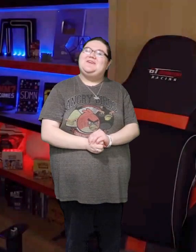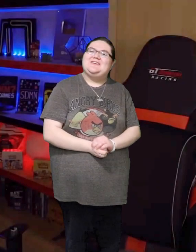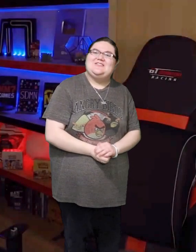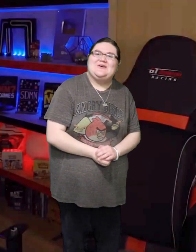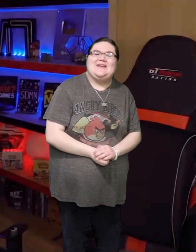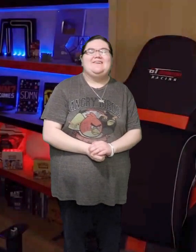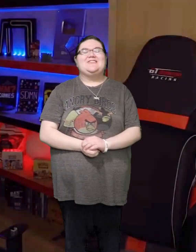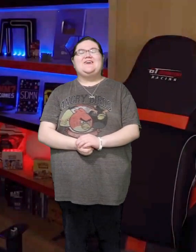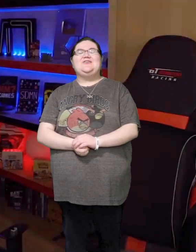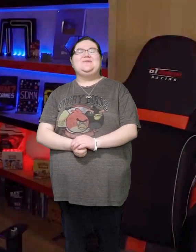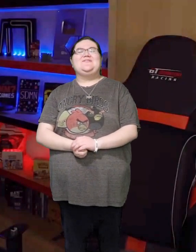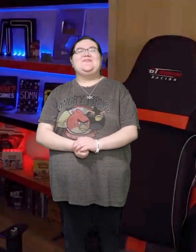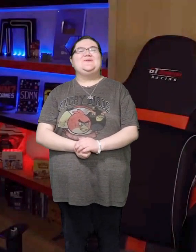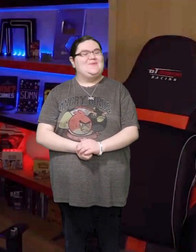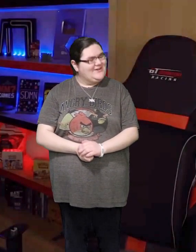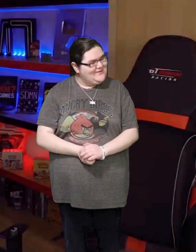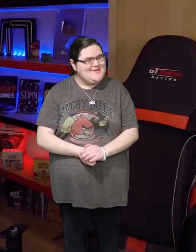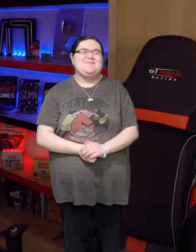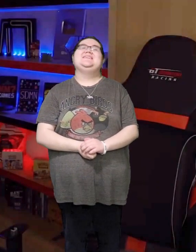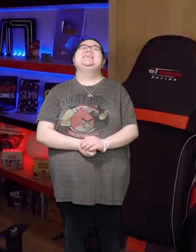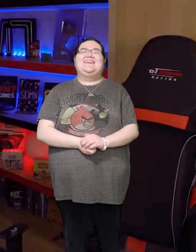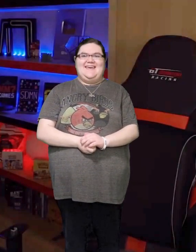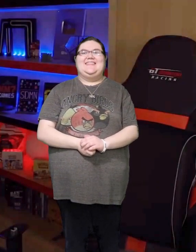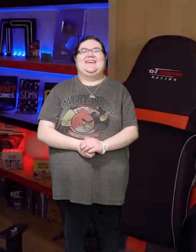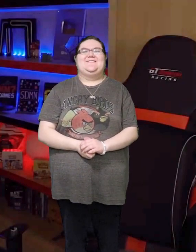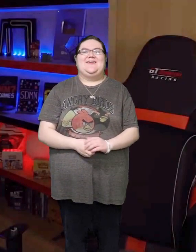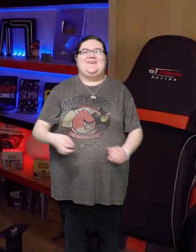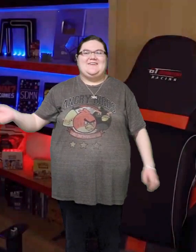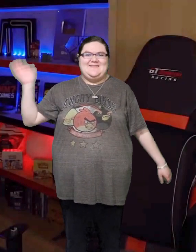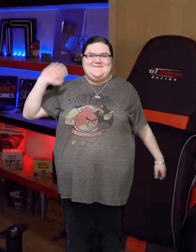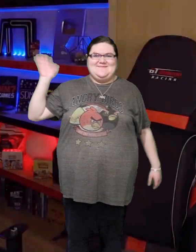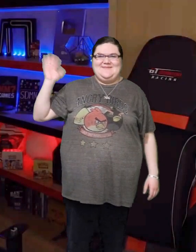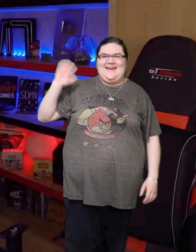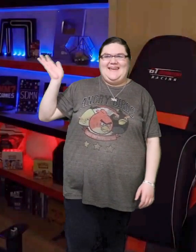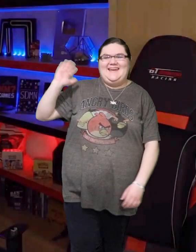watching. I hope you did enjoy, and I'll see all you beautiful, wonderful people in the next video. All right, bye.